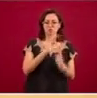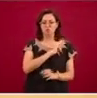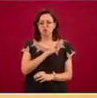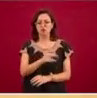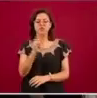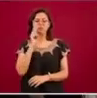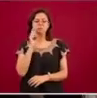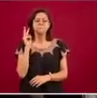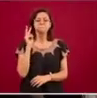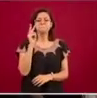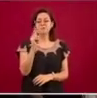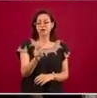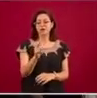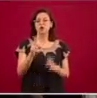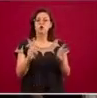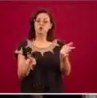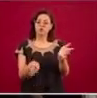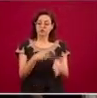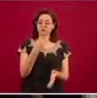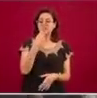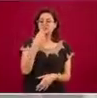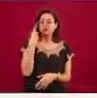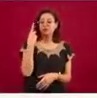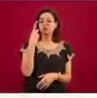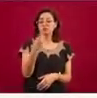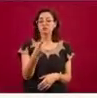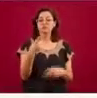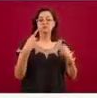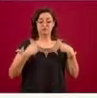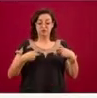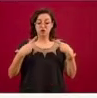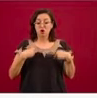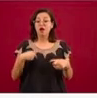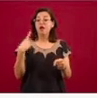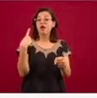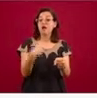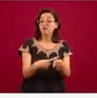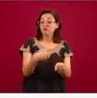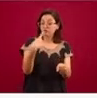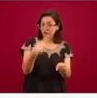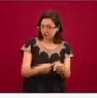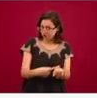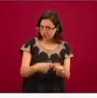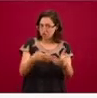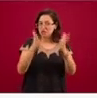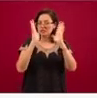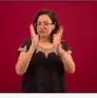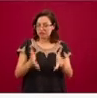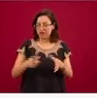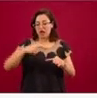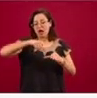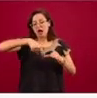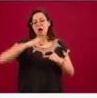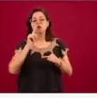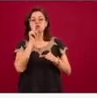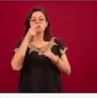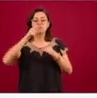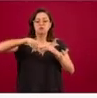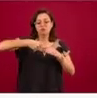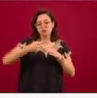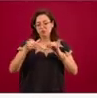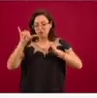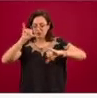take a look at the clinical state of these patients. These are confirmed cases that